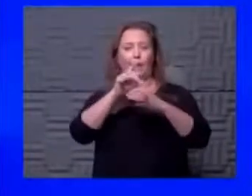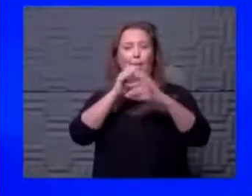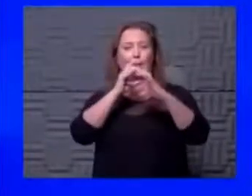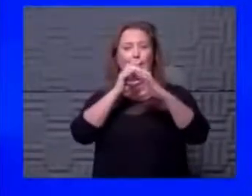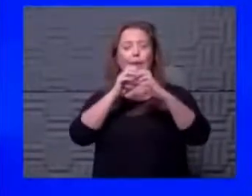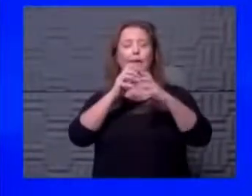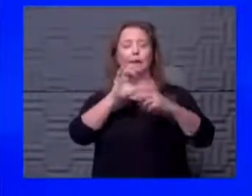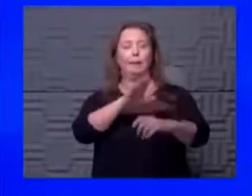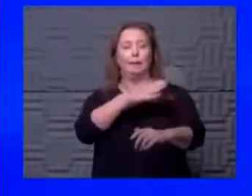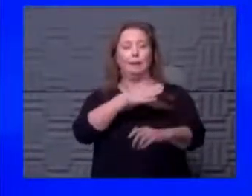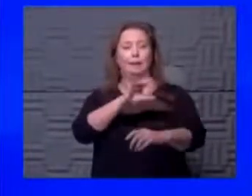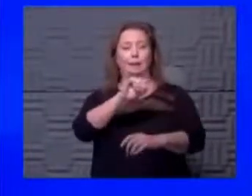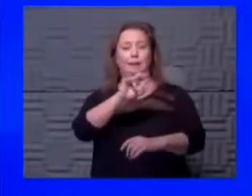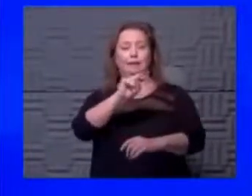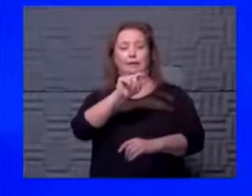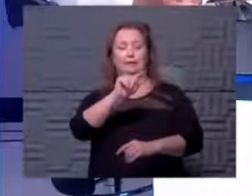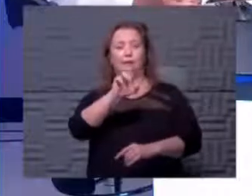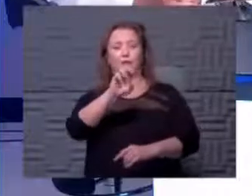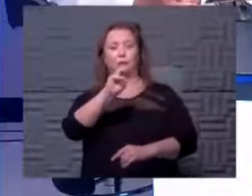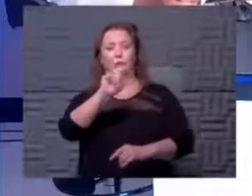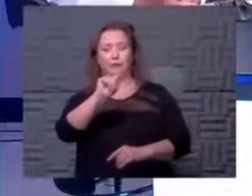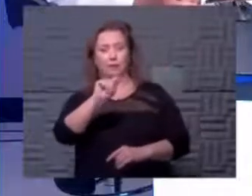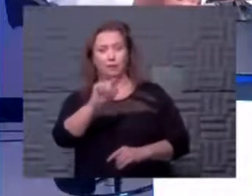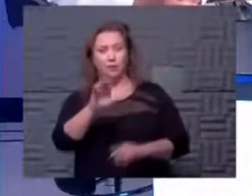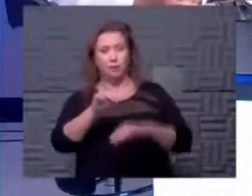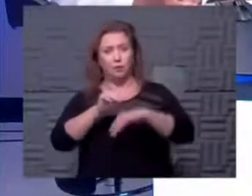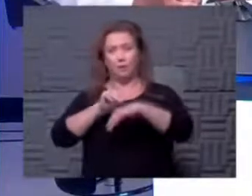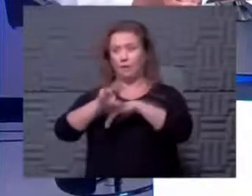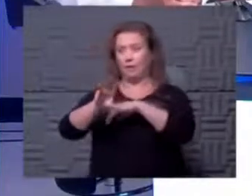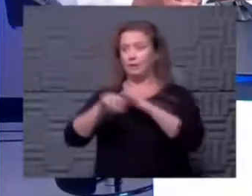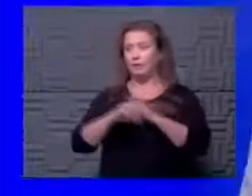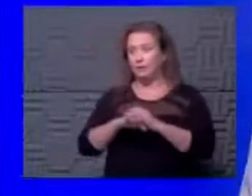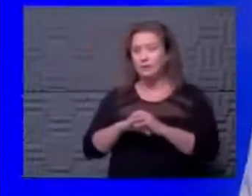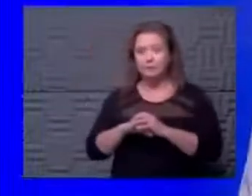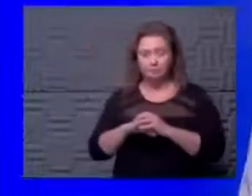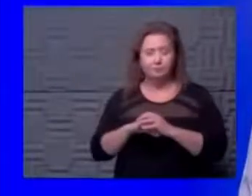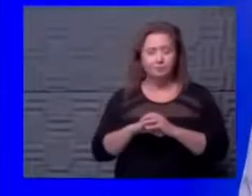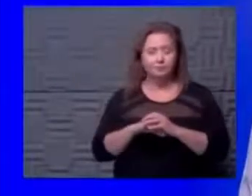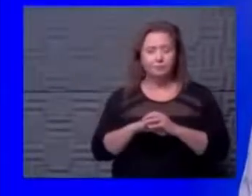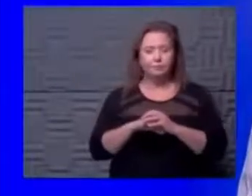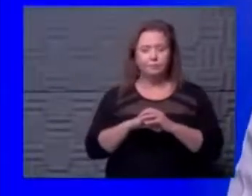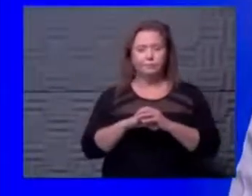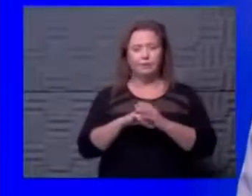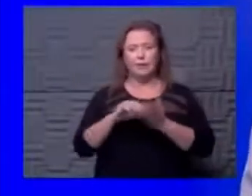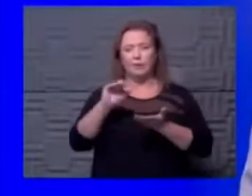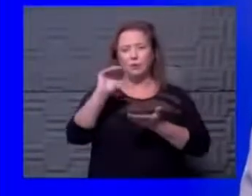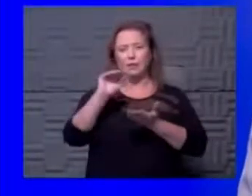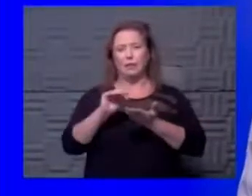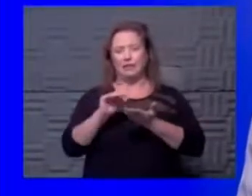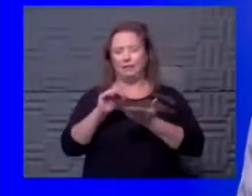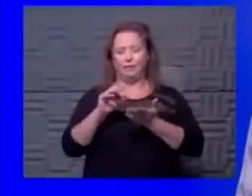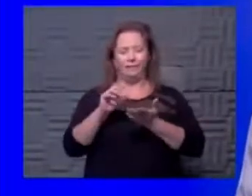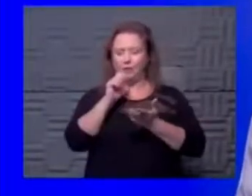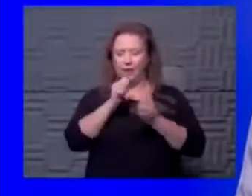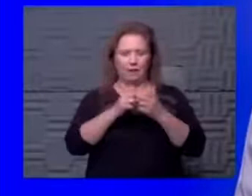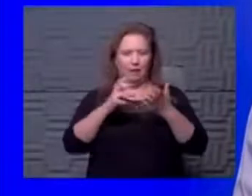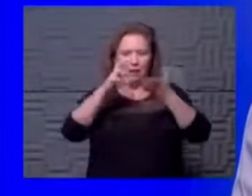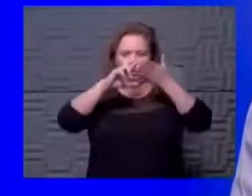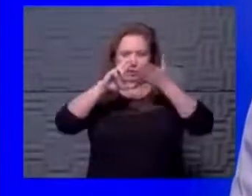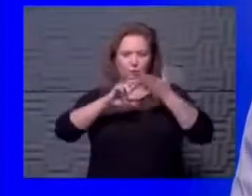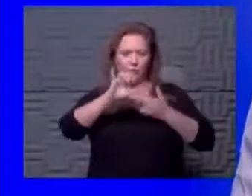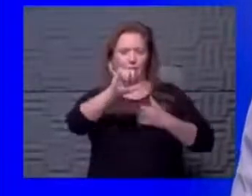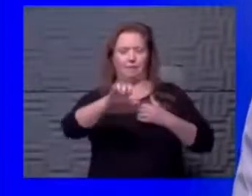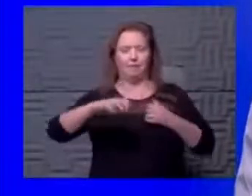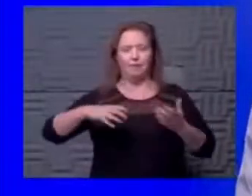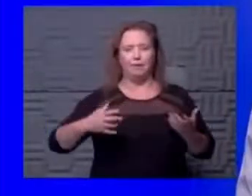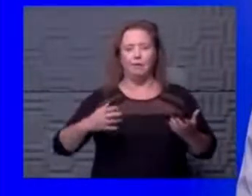playing instruments. What is your advice on that? Yeah, that's pretty good. There is a very little amount of research on that.